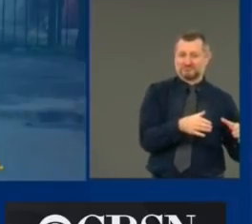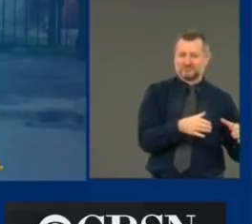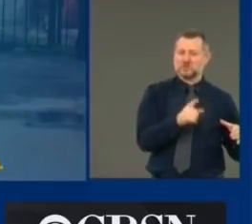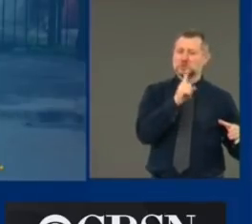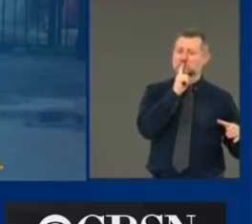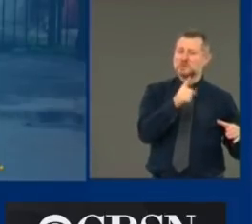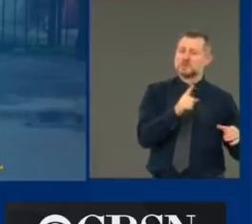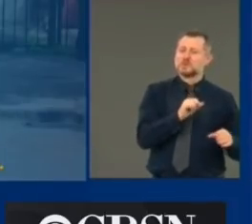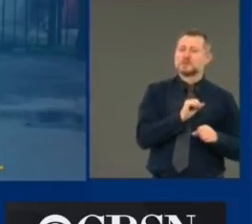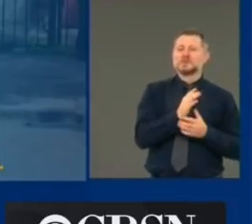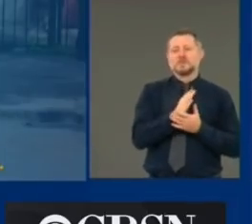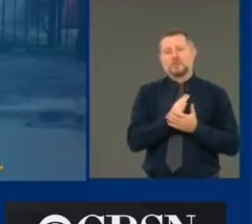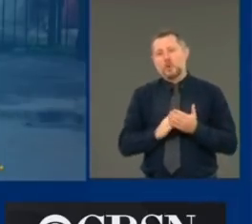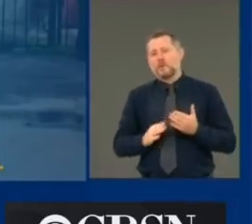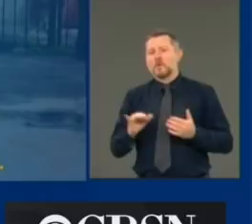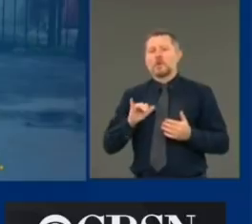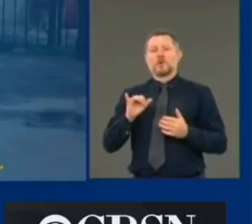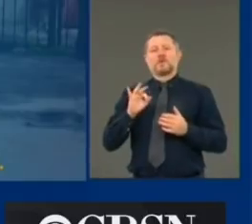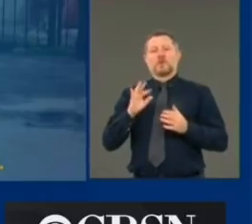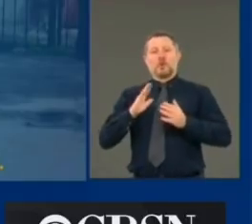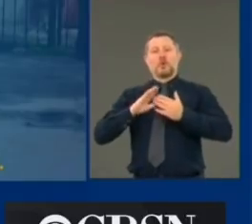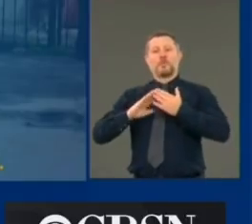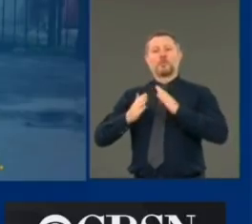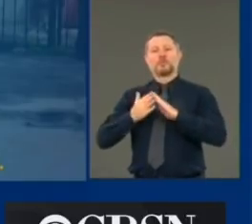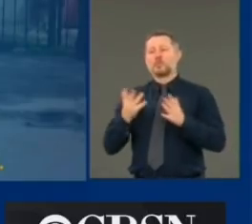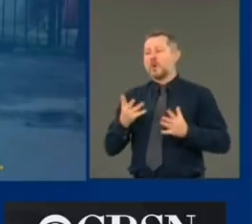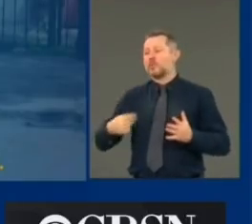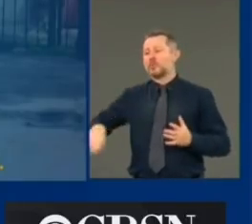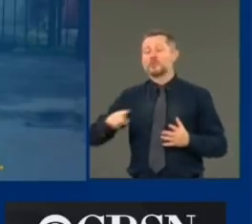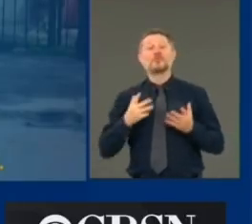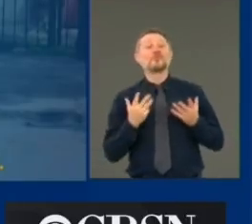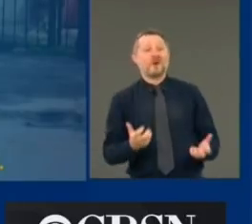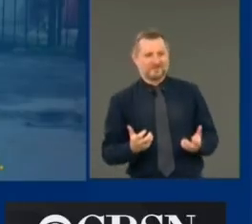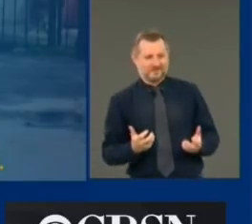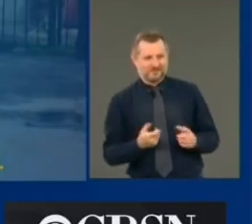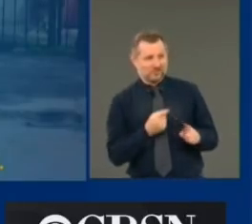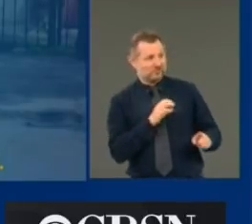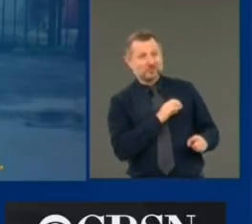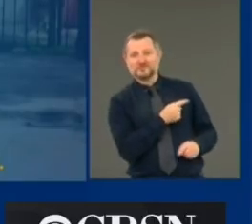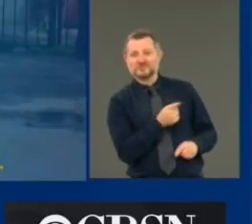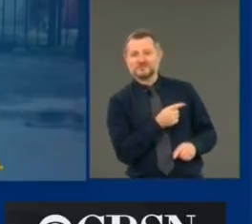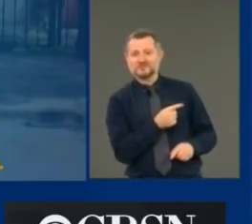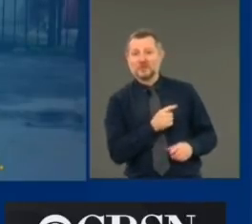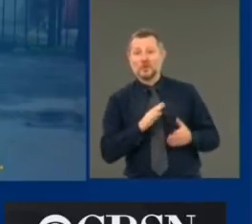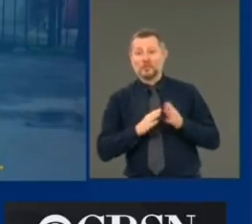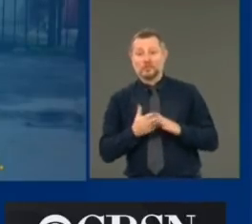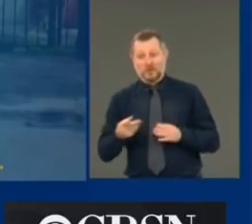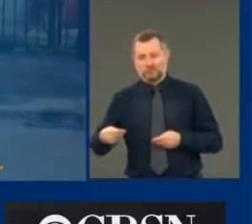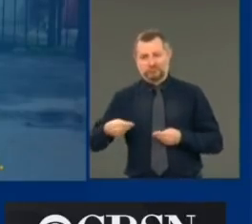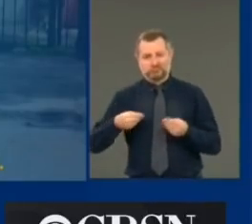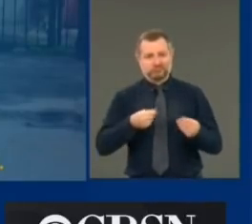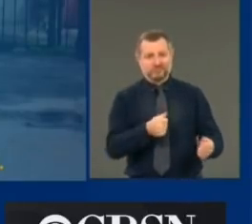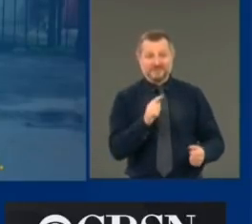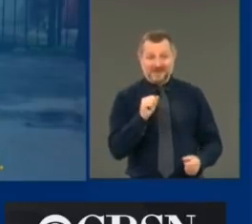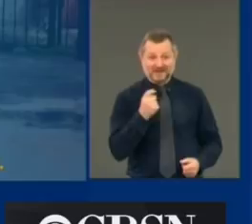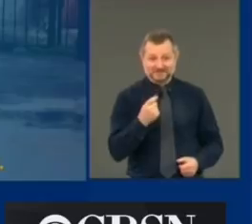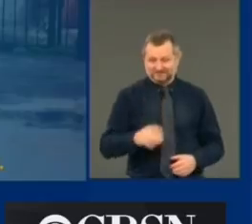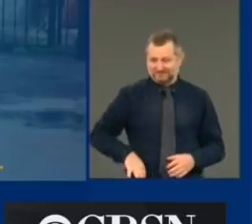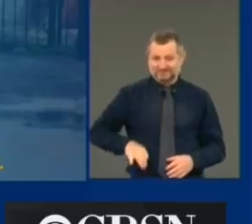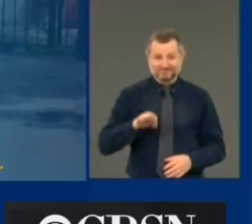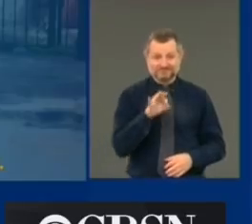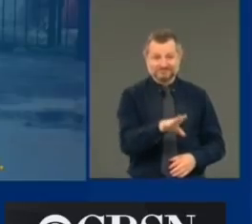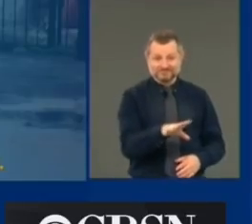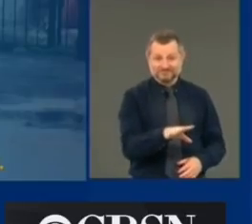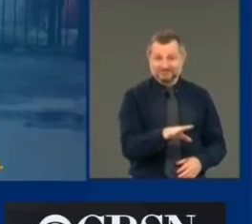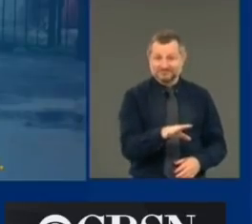of what the community wants. The community pays for the police. The